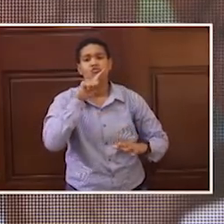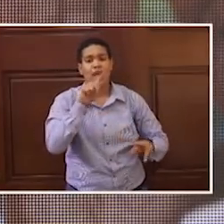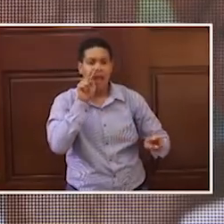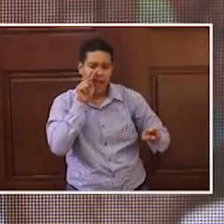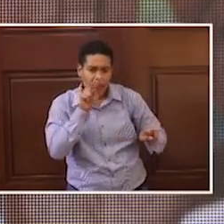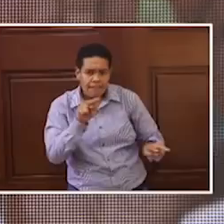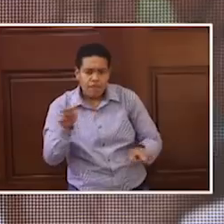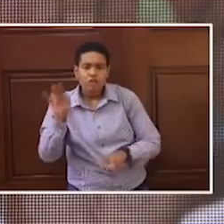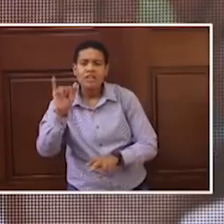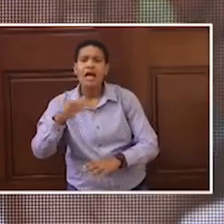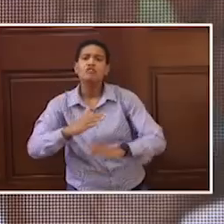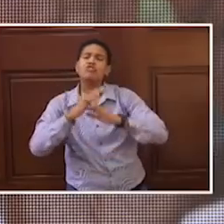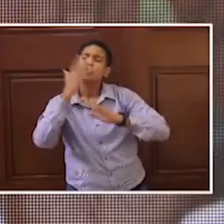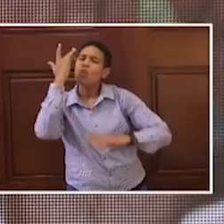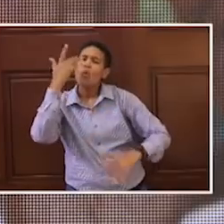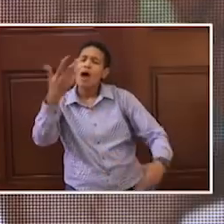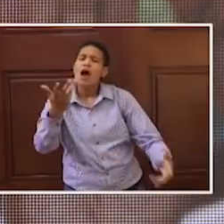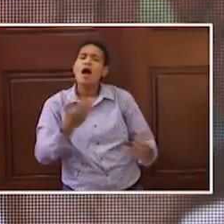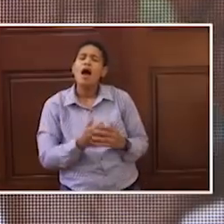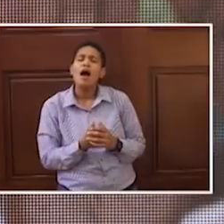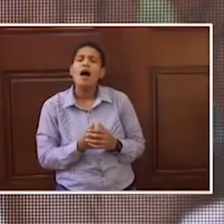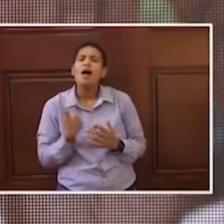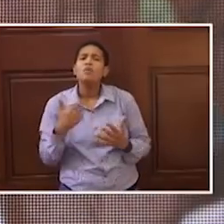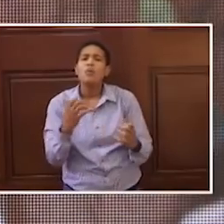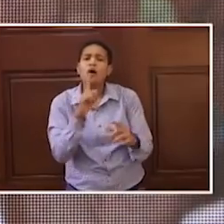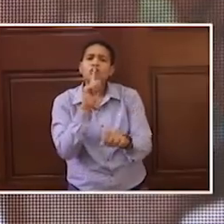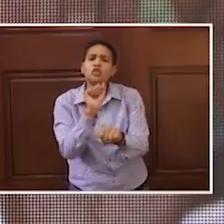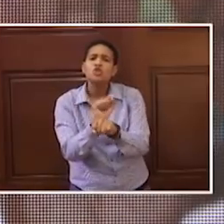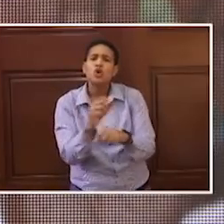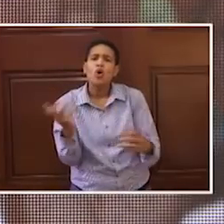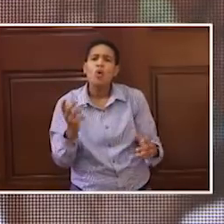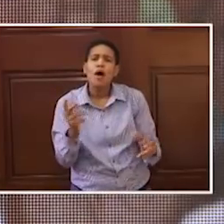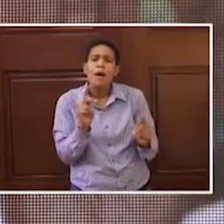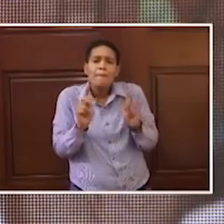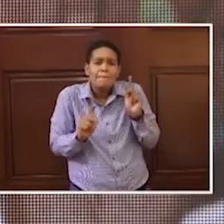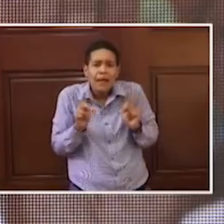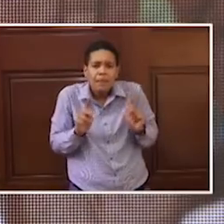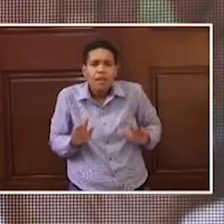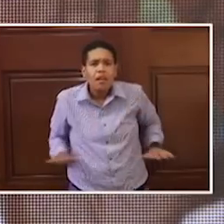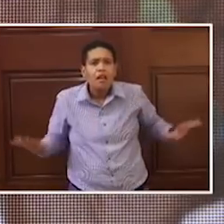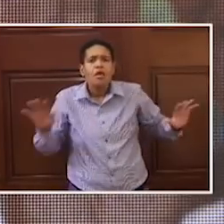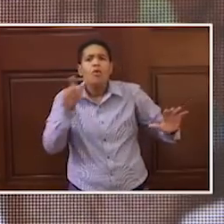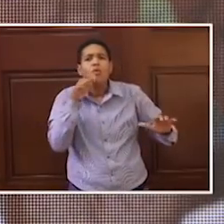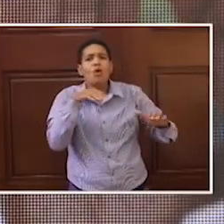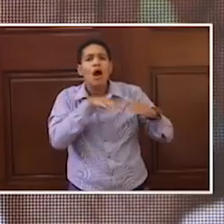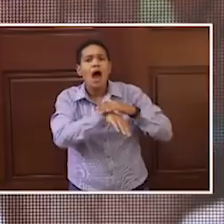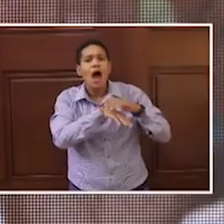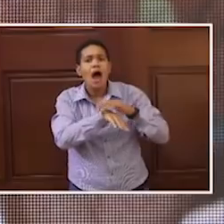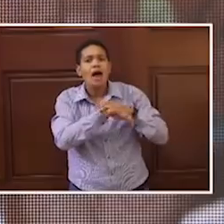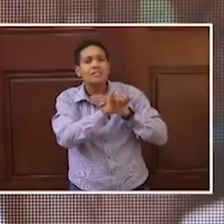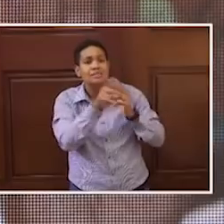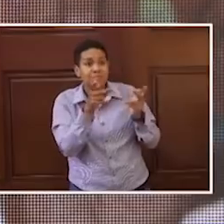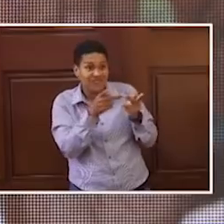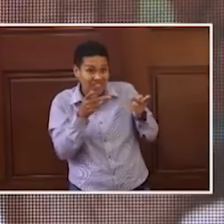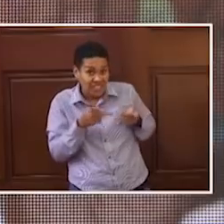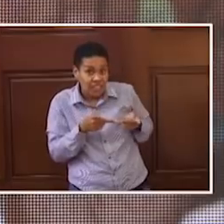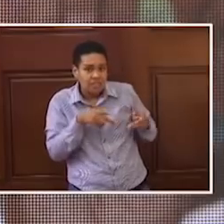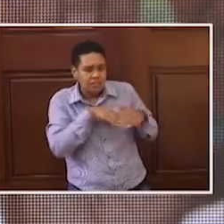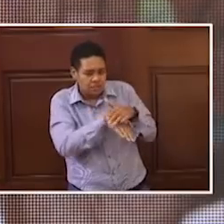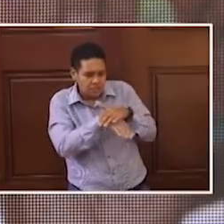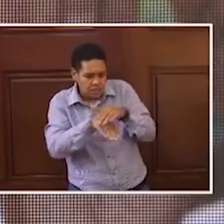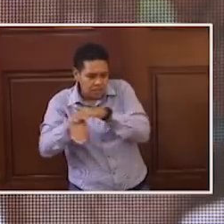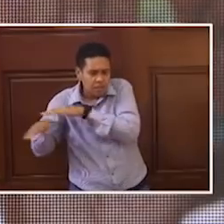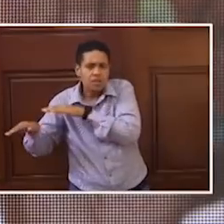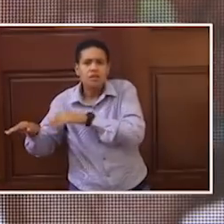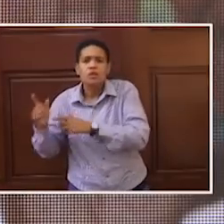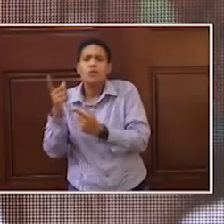that restriction because we want to be sure that persons who are accessing the facility do so